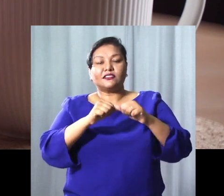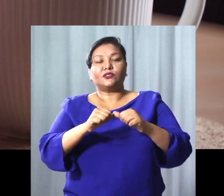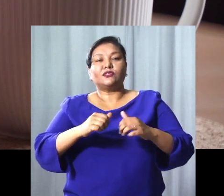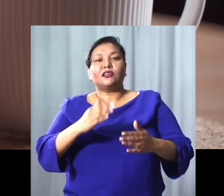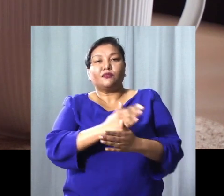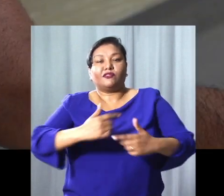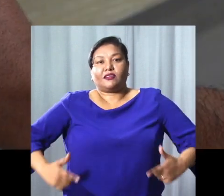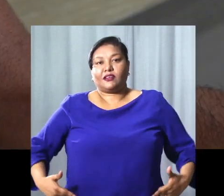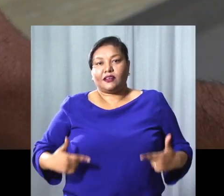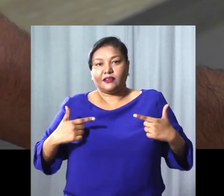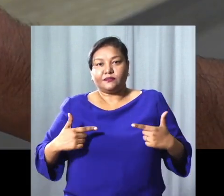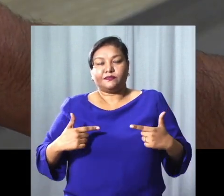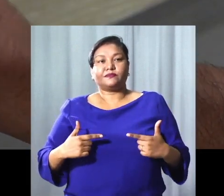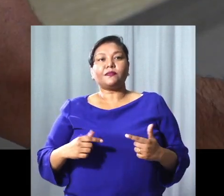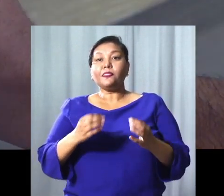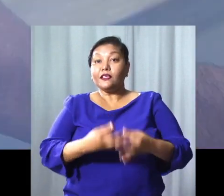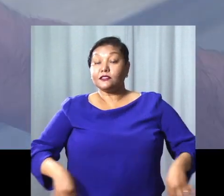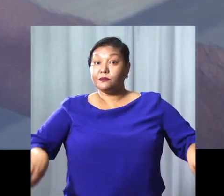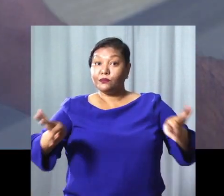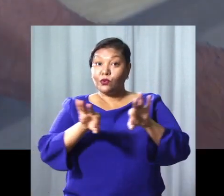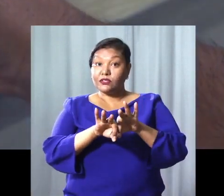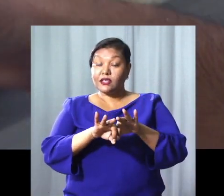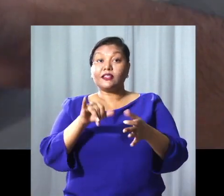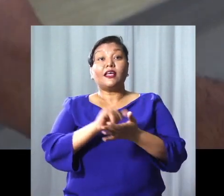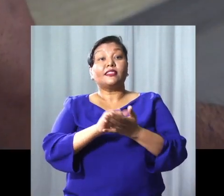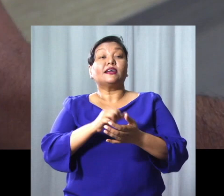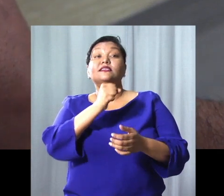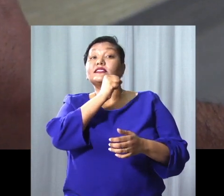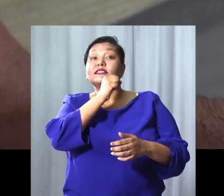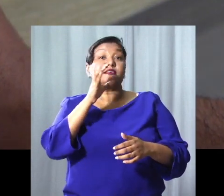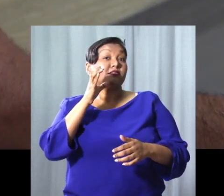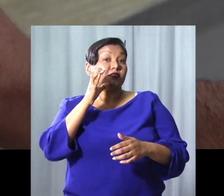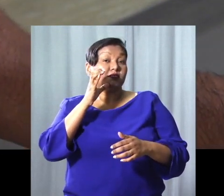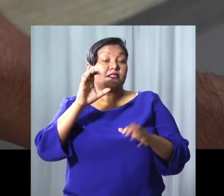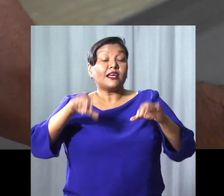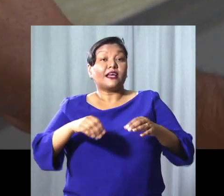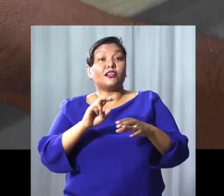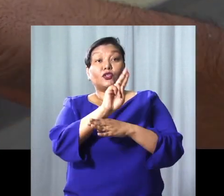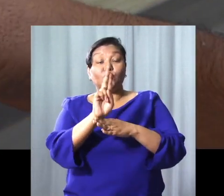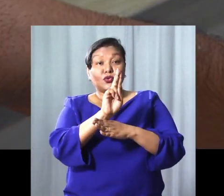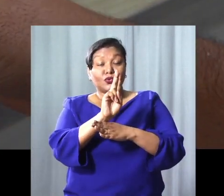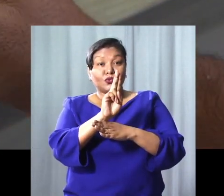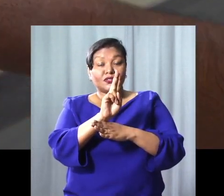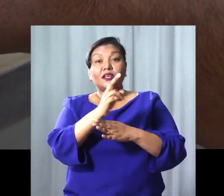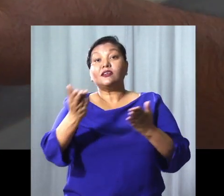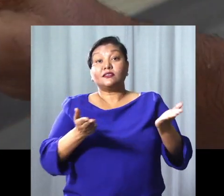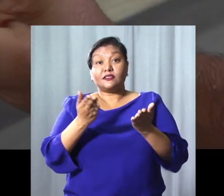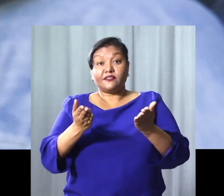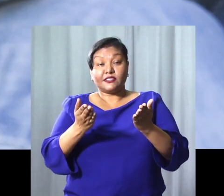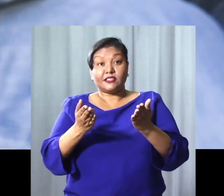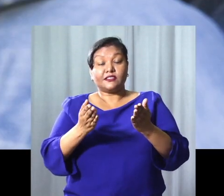informed while maintaining our health and well-being. It is important that our silver generation